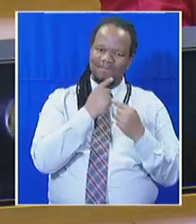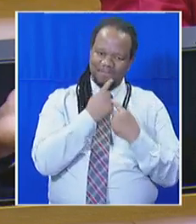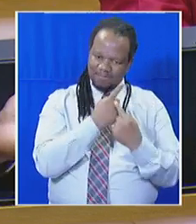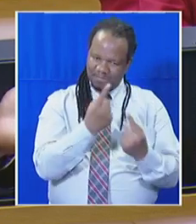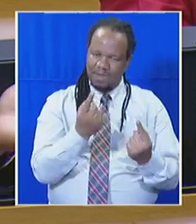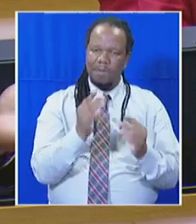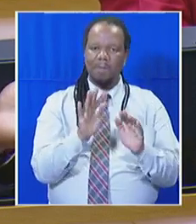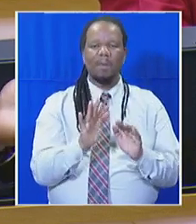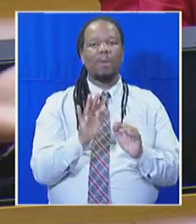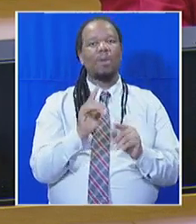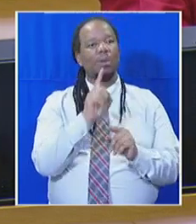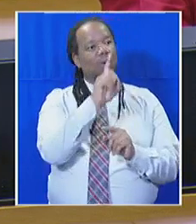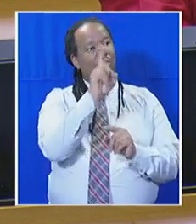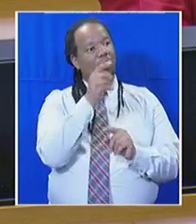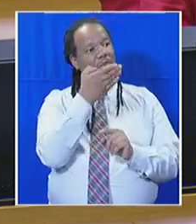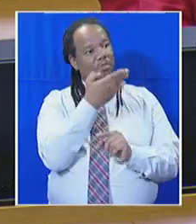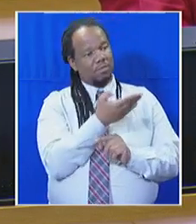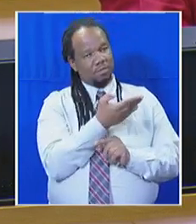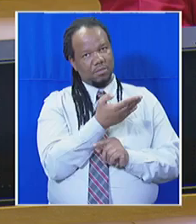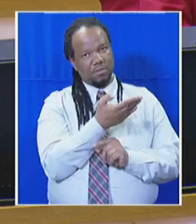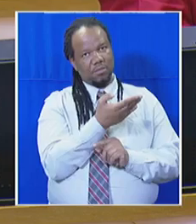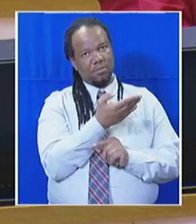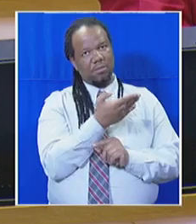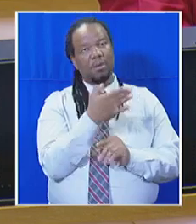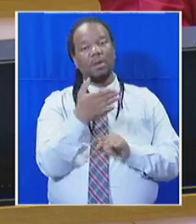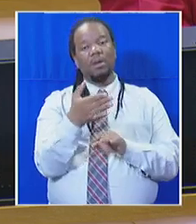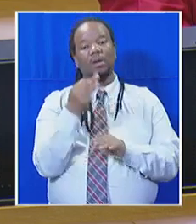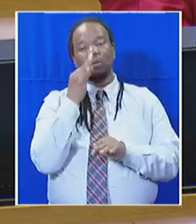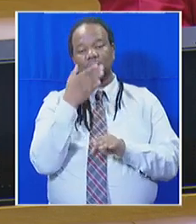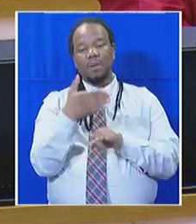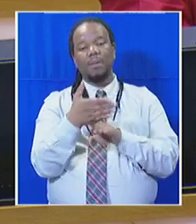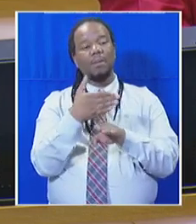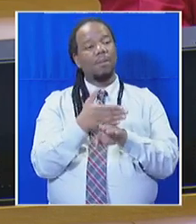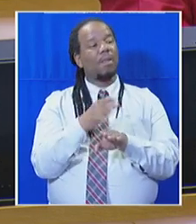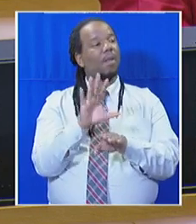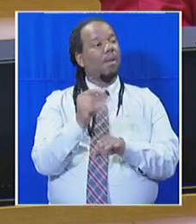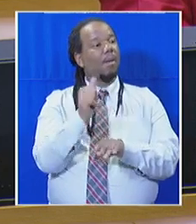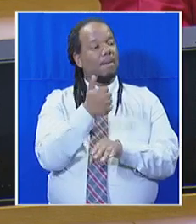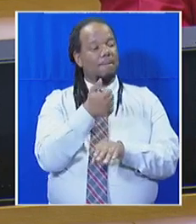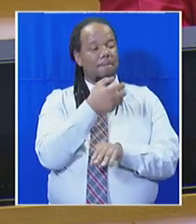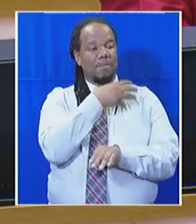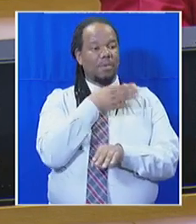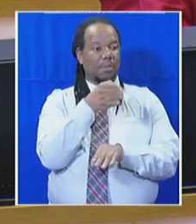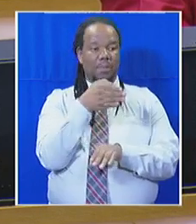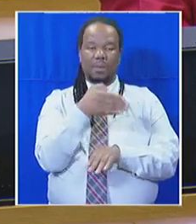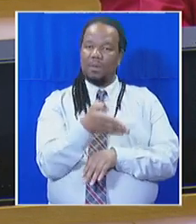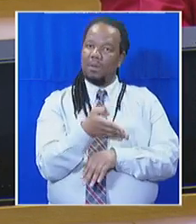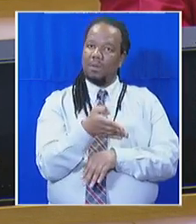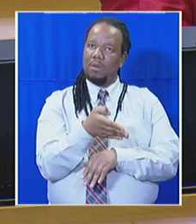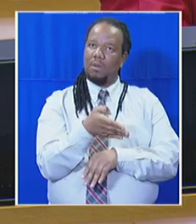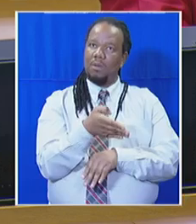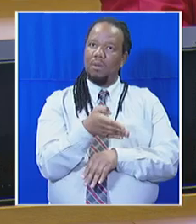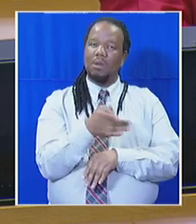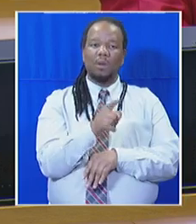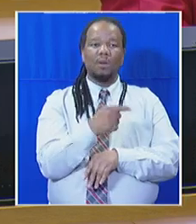ask questions. And we warned at the beginning of the session about the absence of ministers. And we conceded when we were told